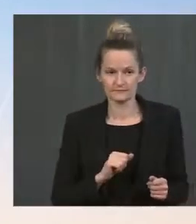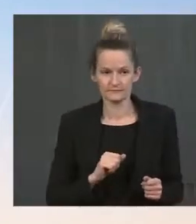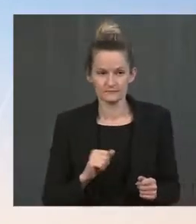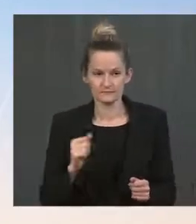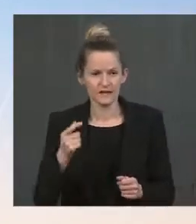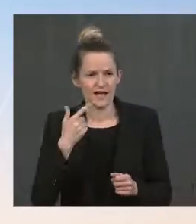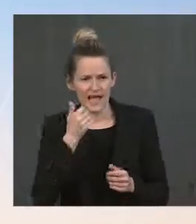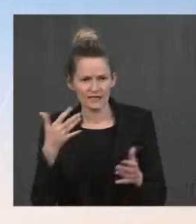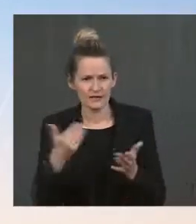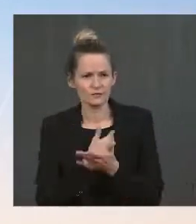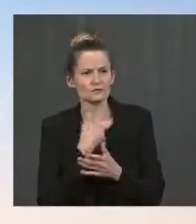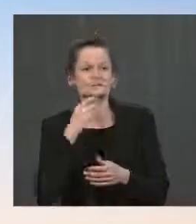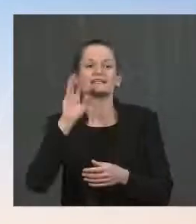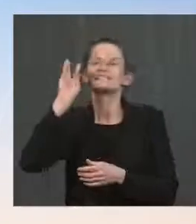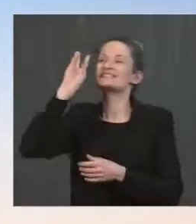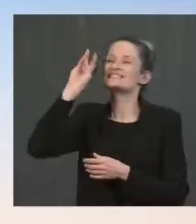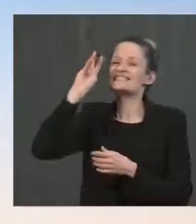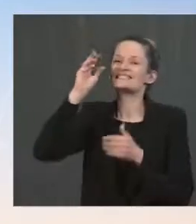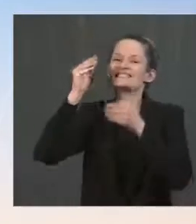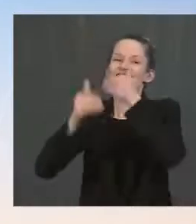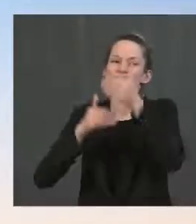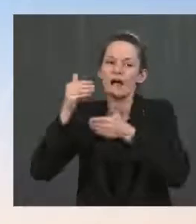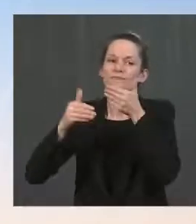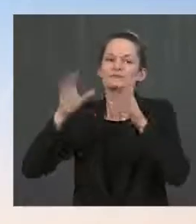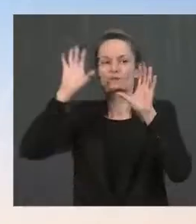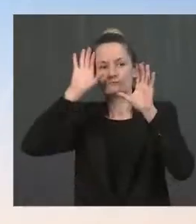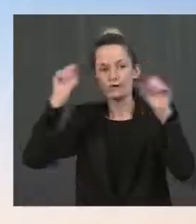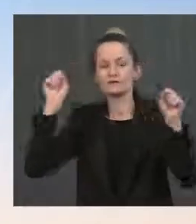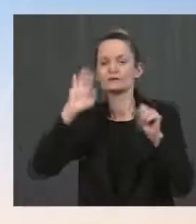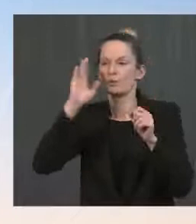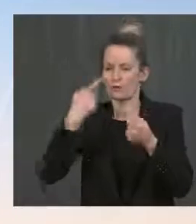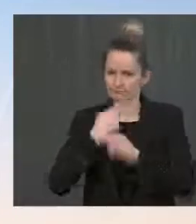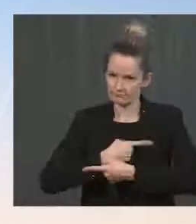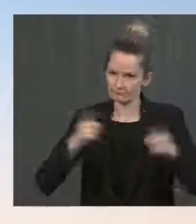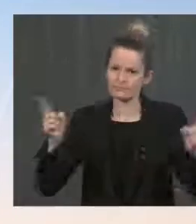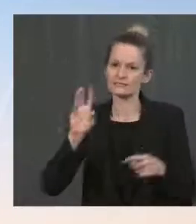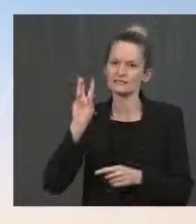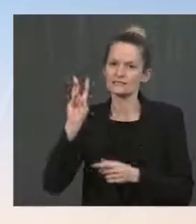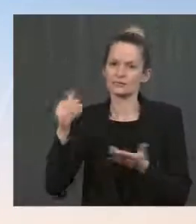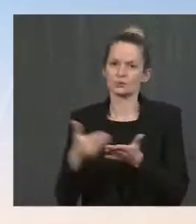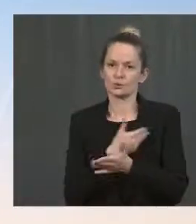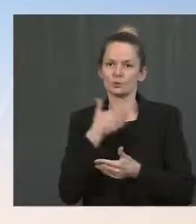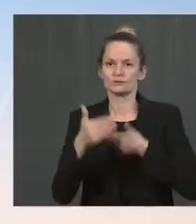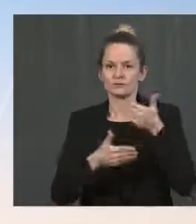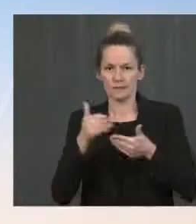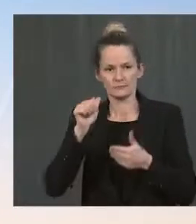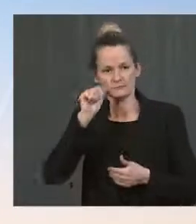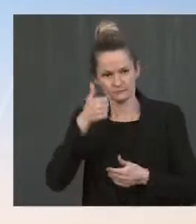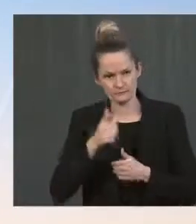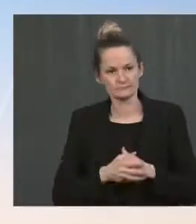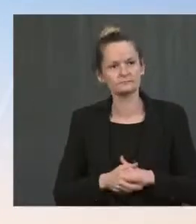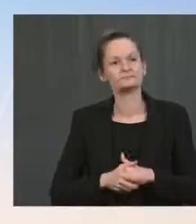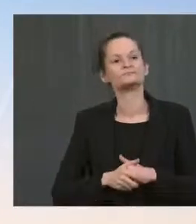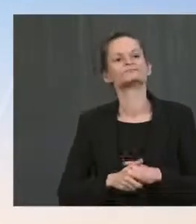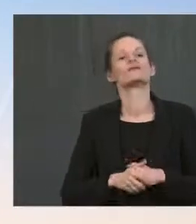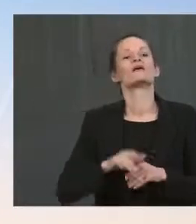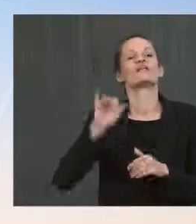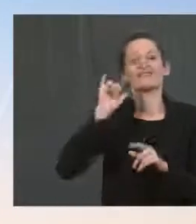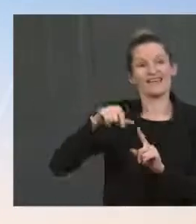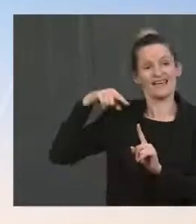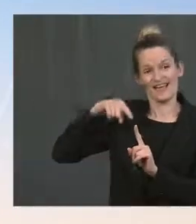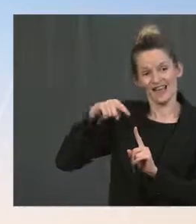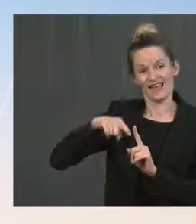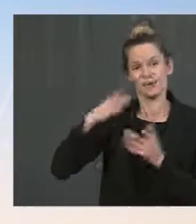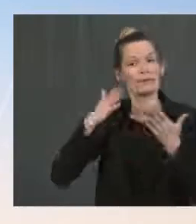There are six steps the president's announcing. There will be new components, as I noted and you noted. Some of that will be related to access to testing. Some